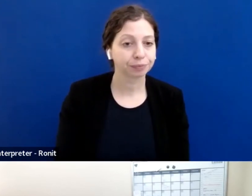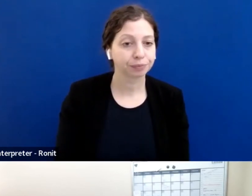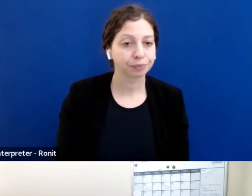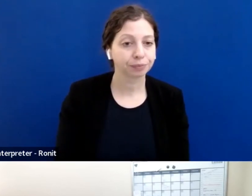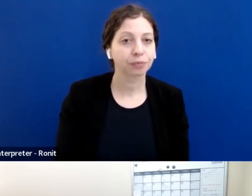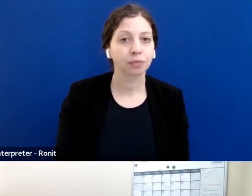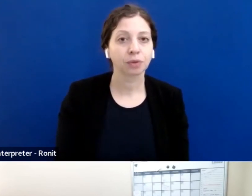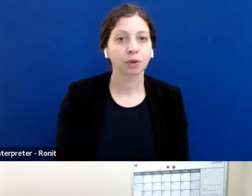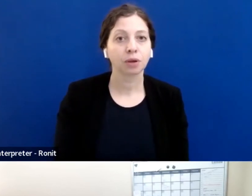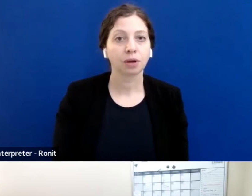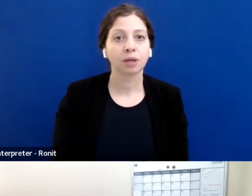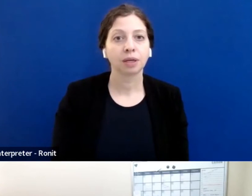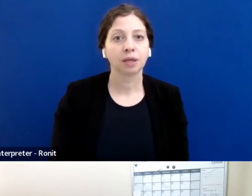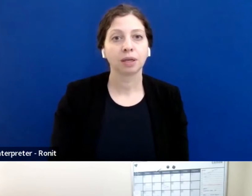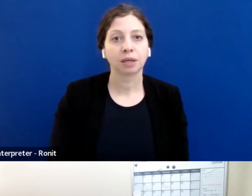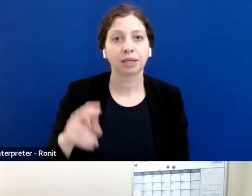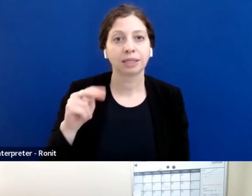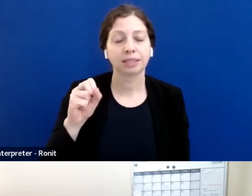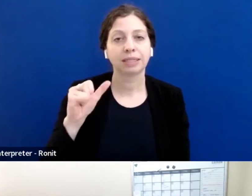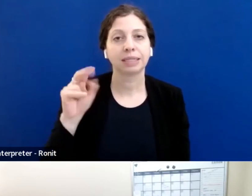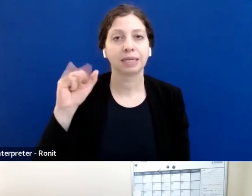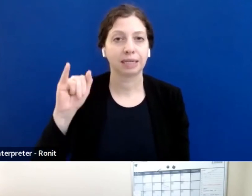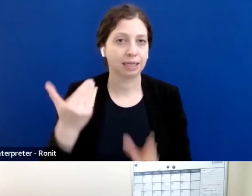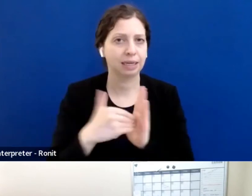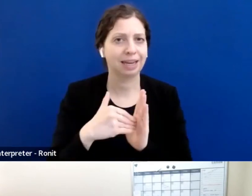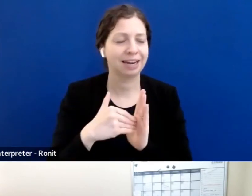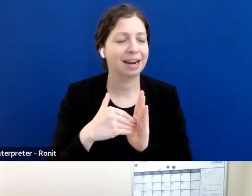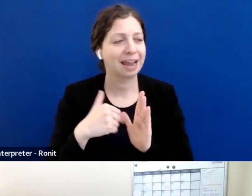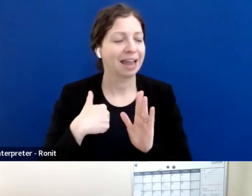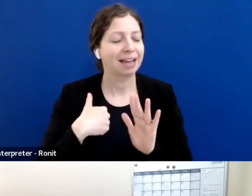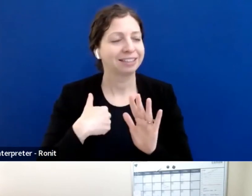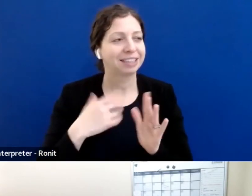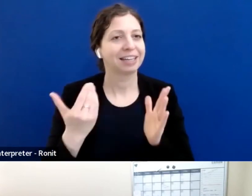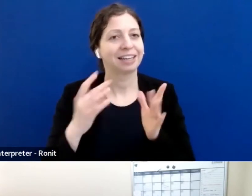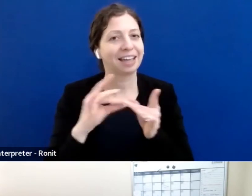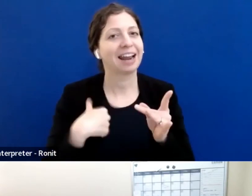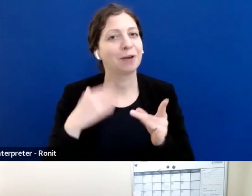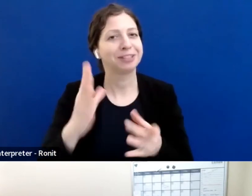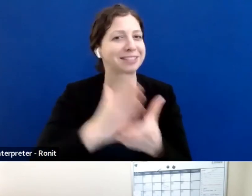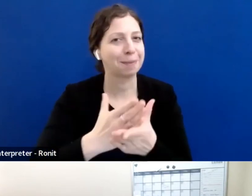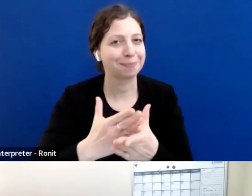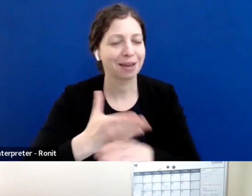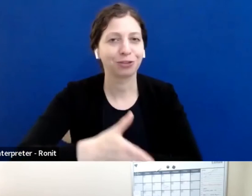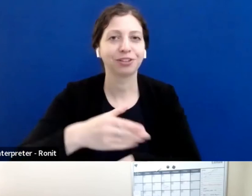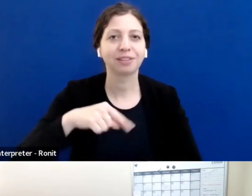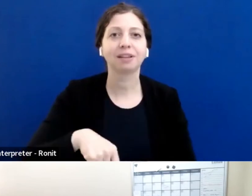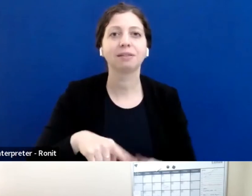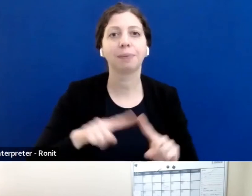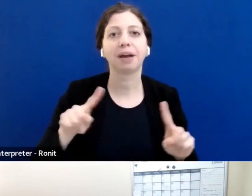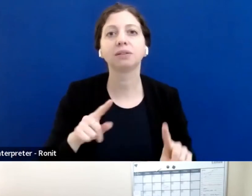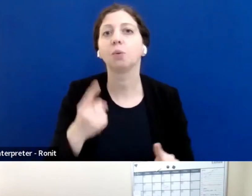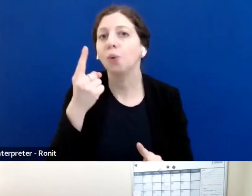So this is Ncini again, and I think I'll stop after this. But